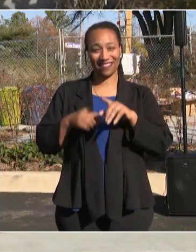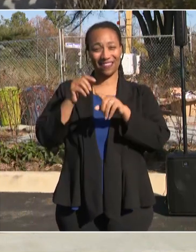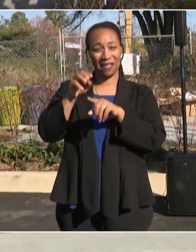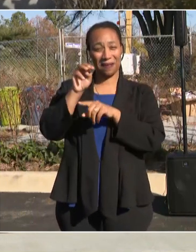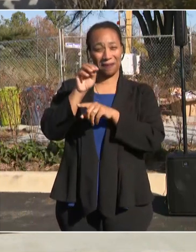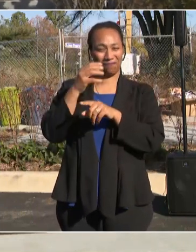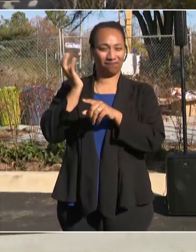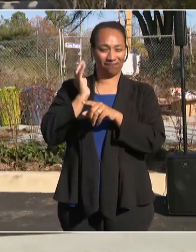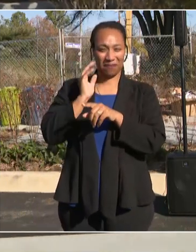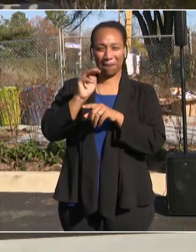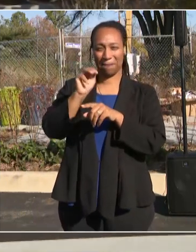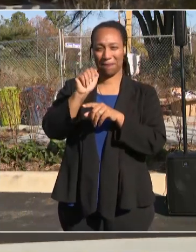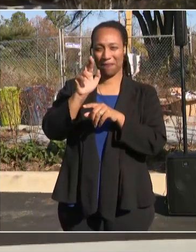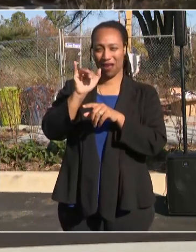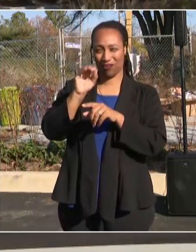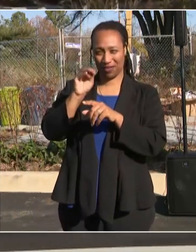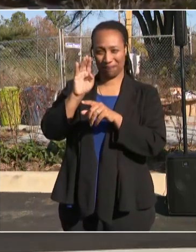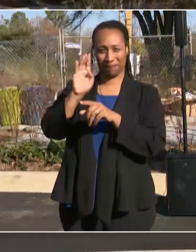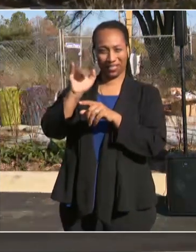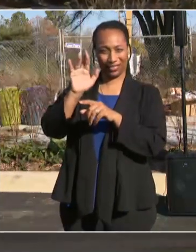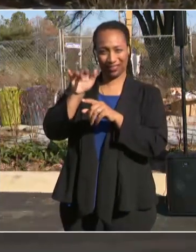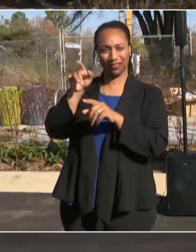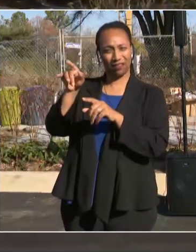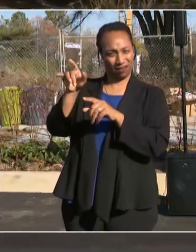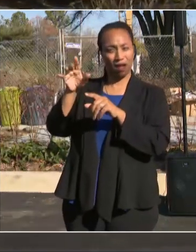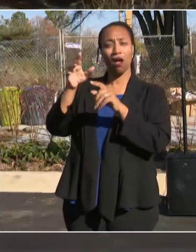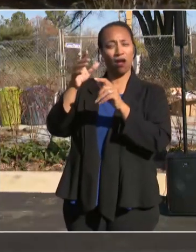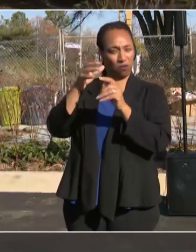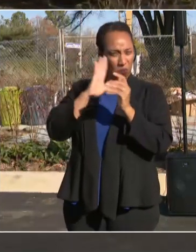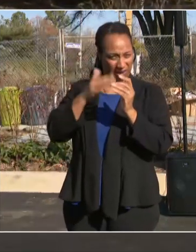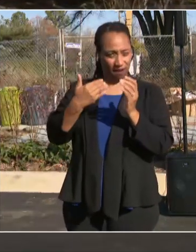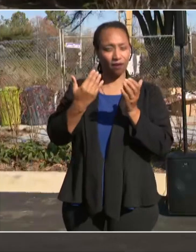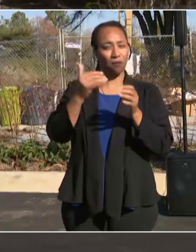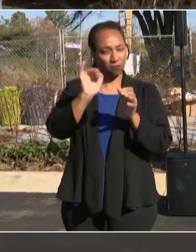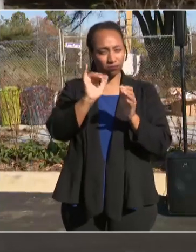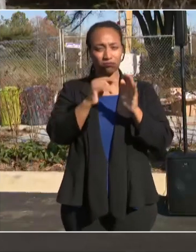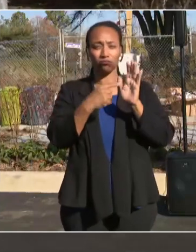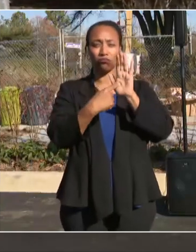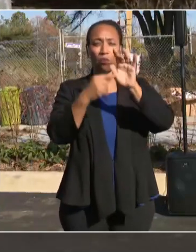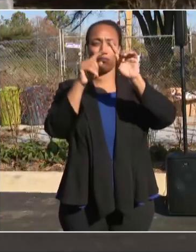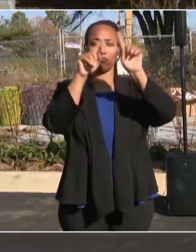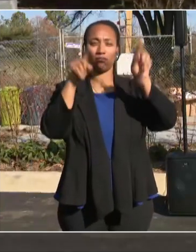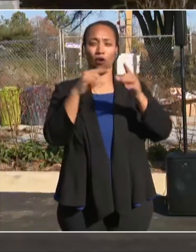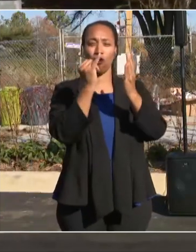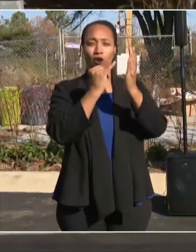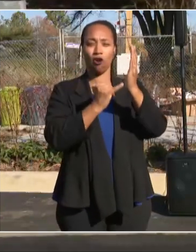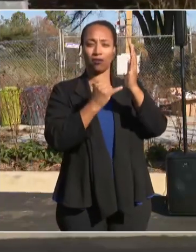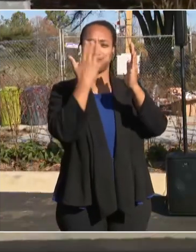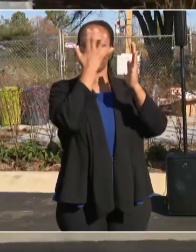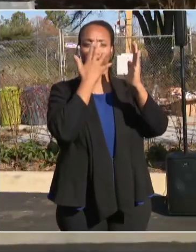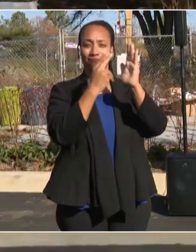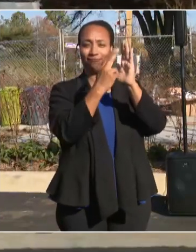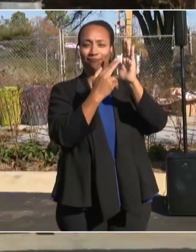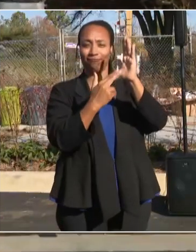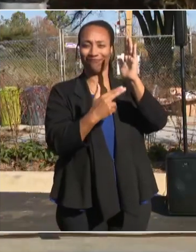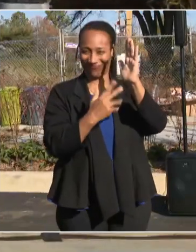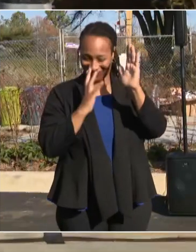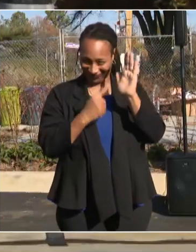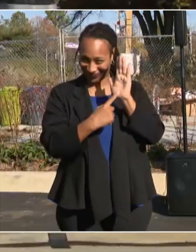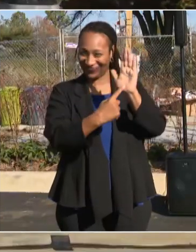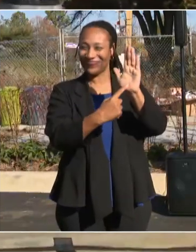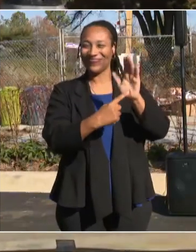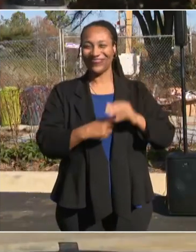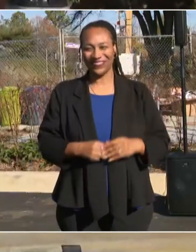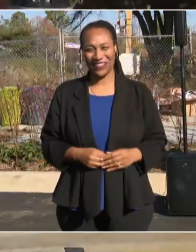to agree to. And that was that I promised as mayor to do more for Ward 8 than any of